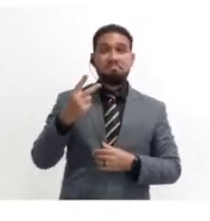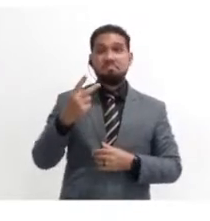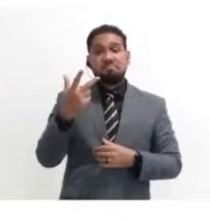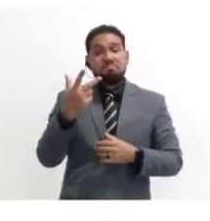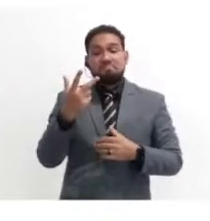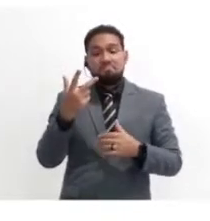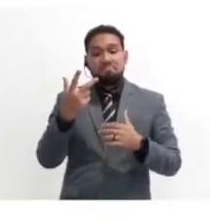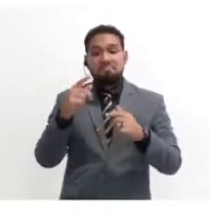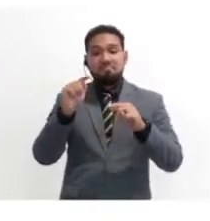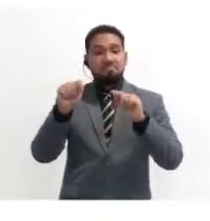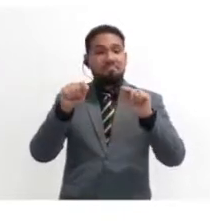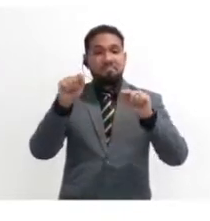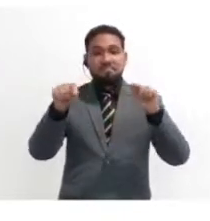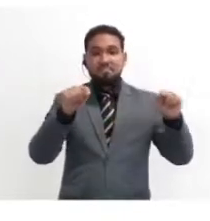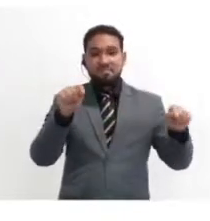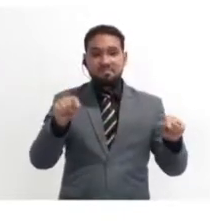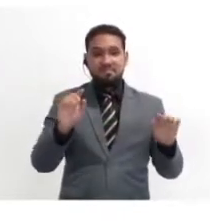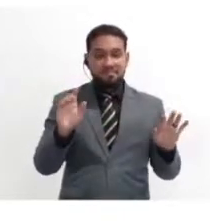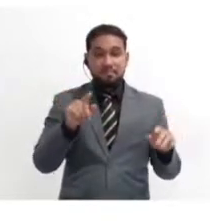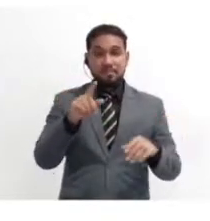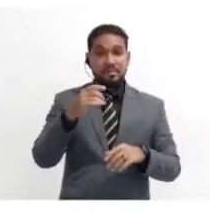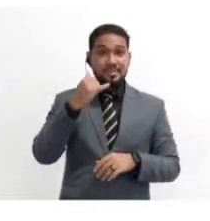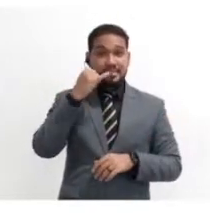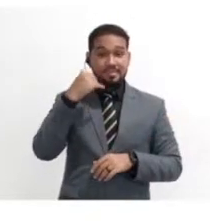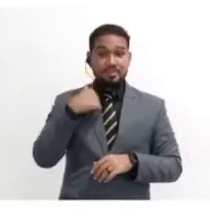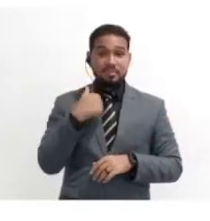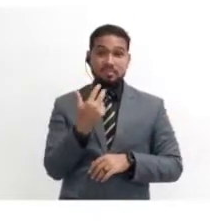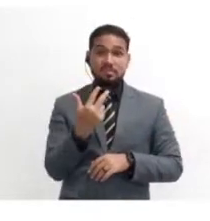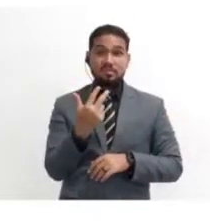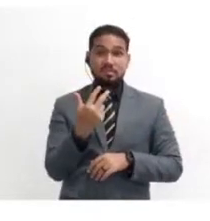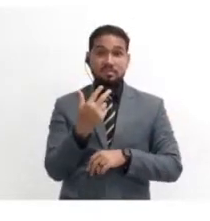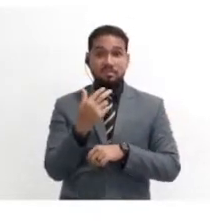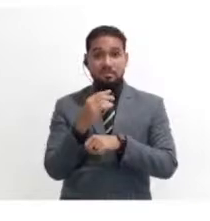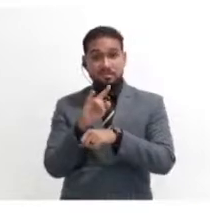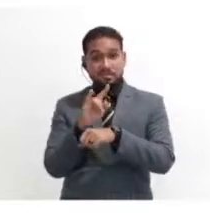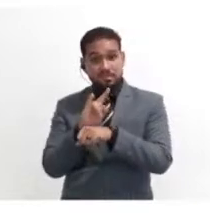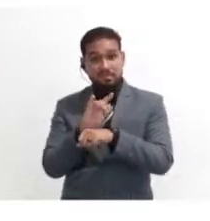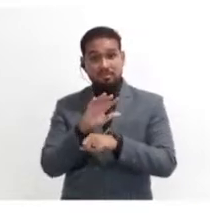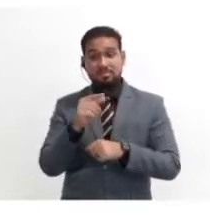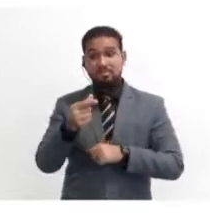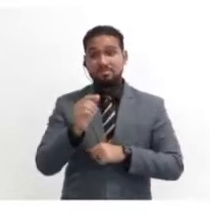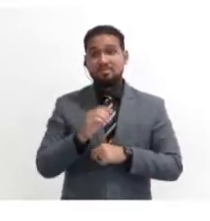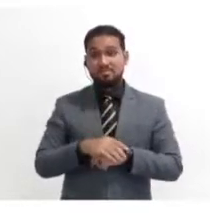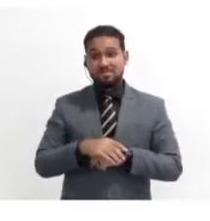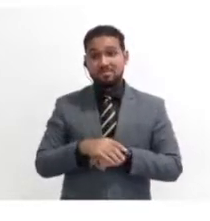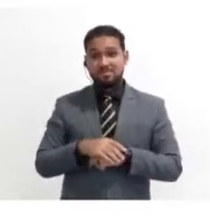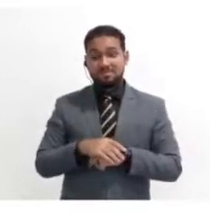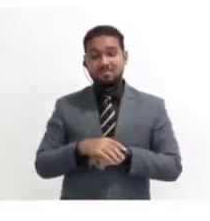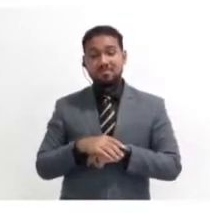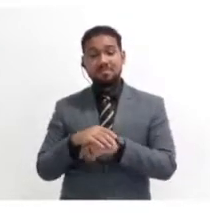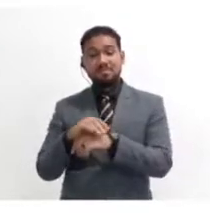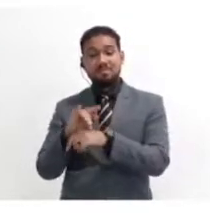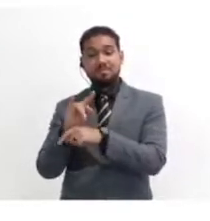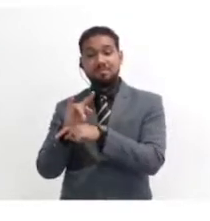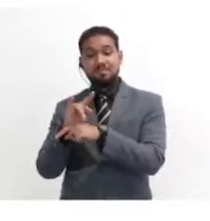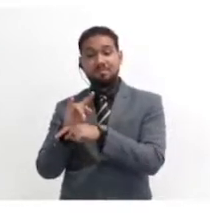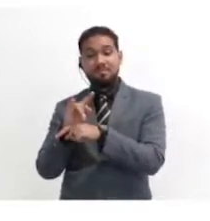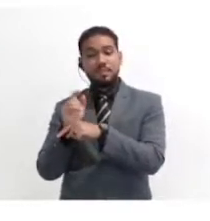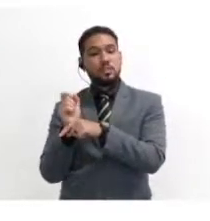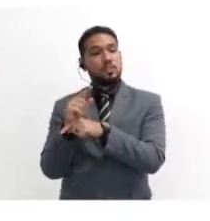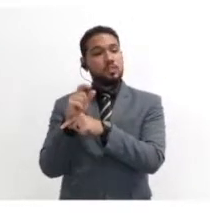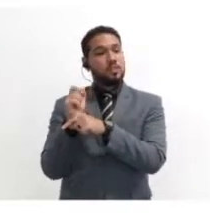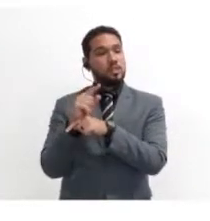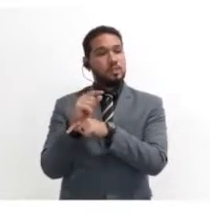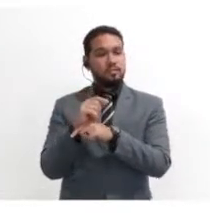And so this is actually, it's in a package. And it's got a transceiver, and it's got a power management IC